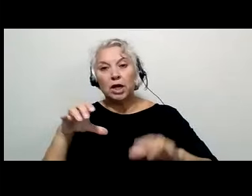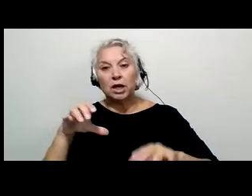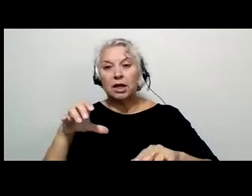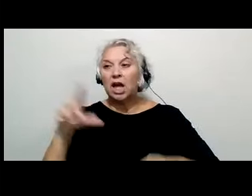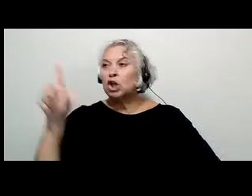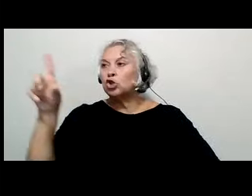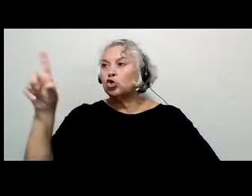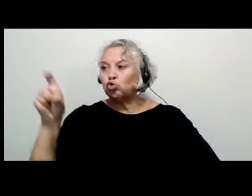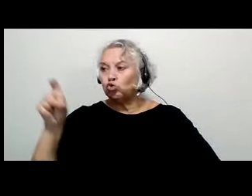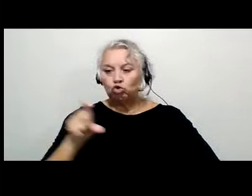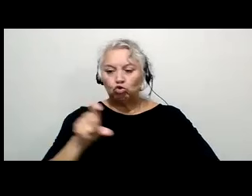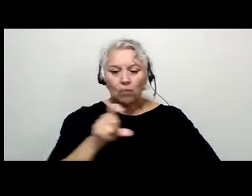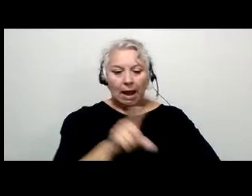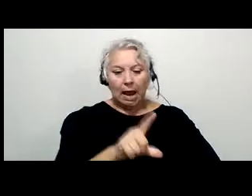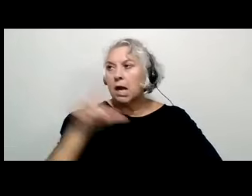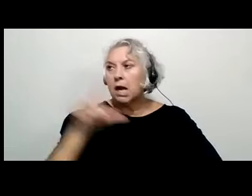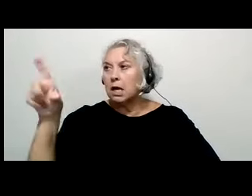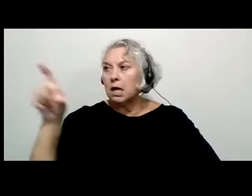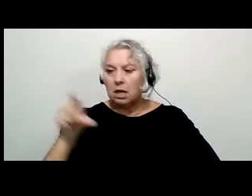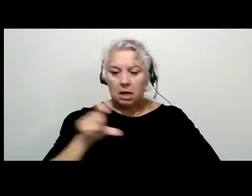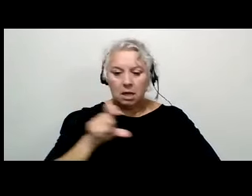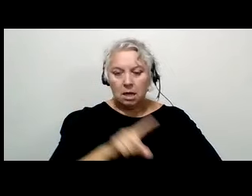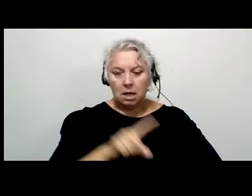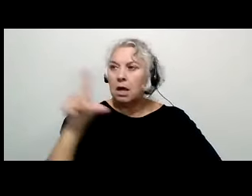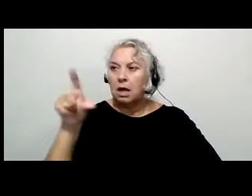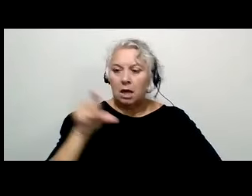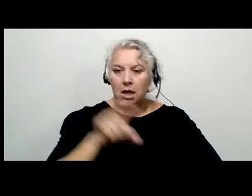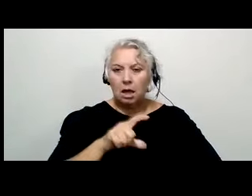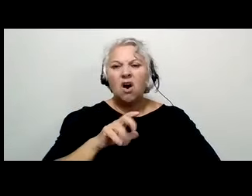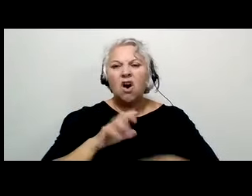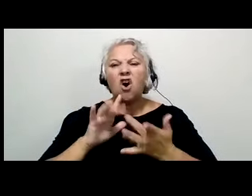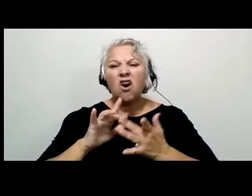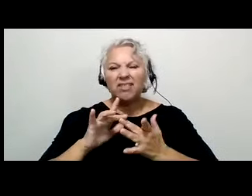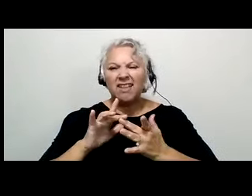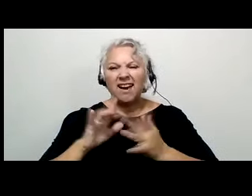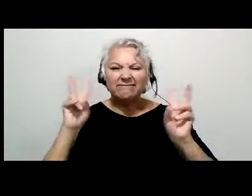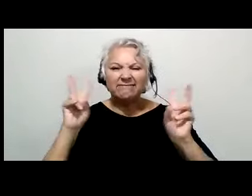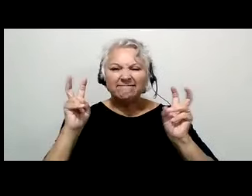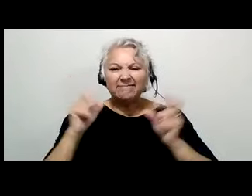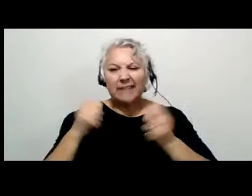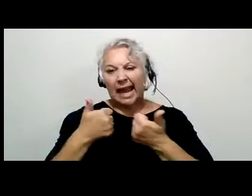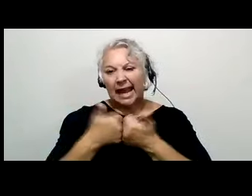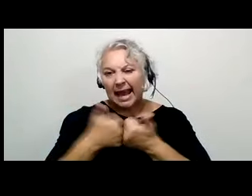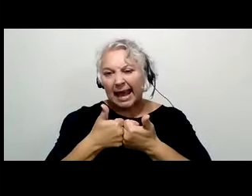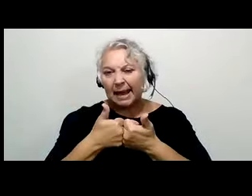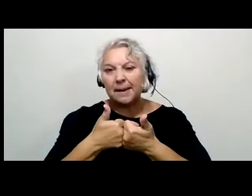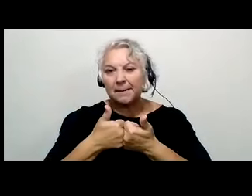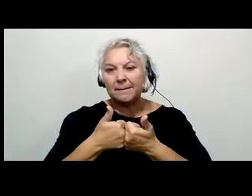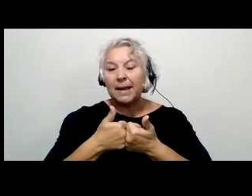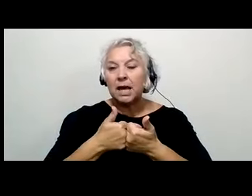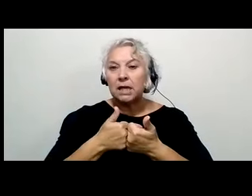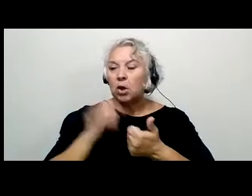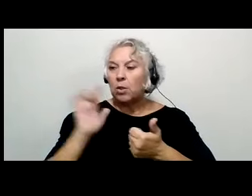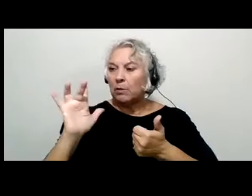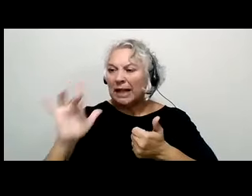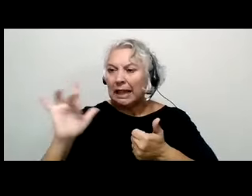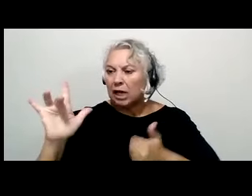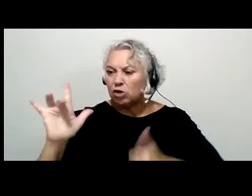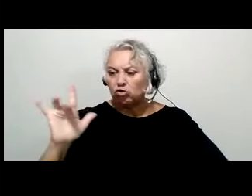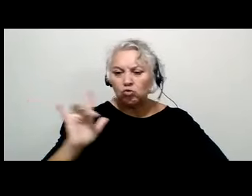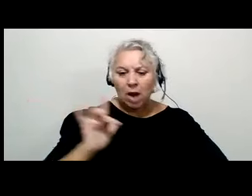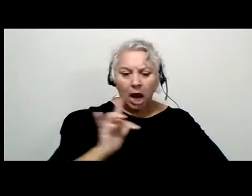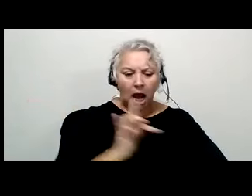actual online quote unquote game or activity. So they would drag the answers to the